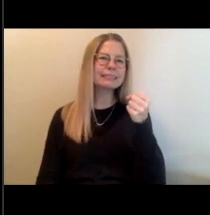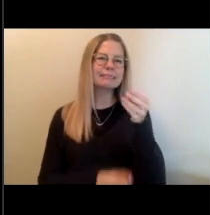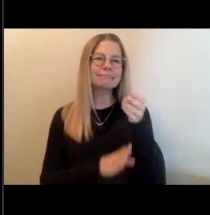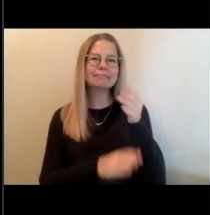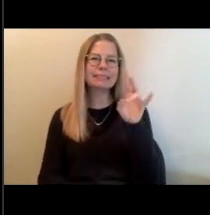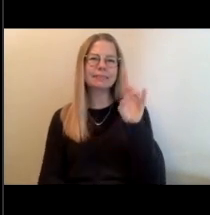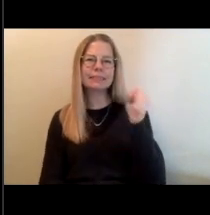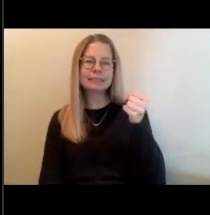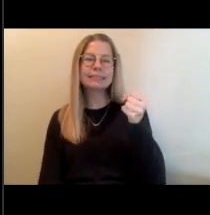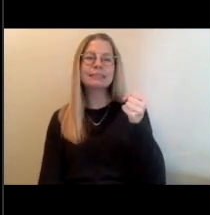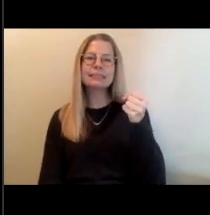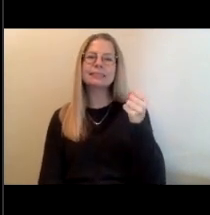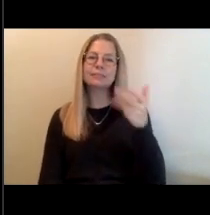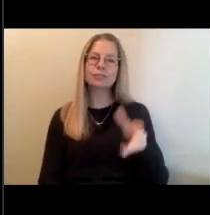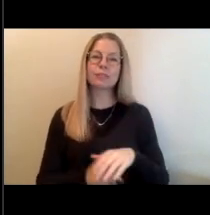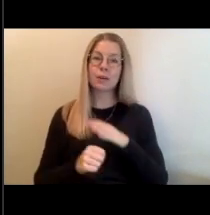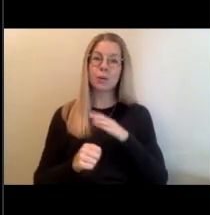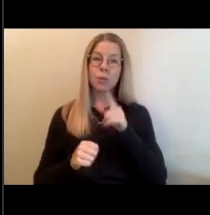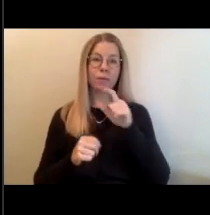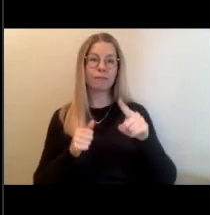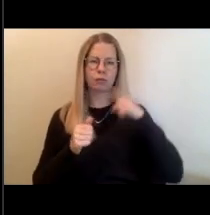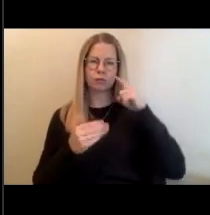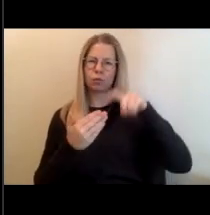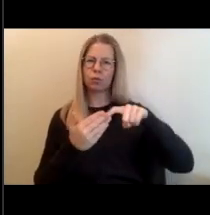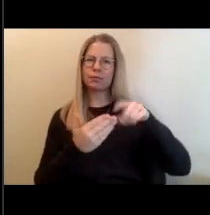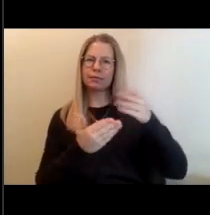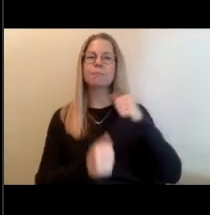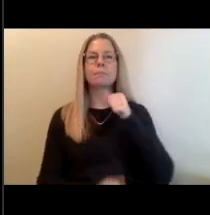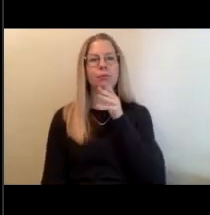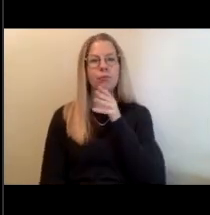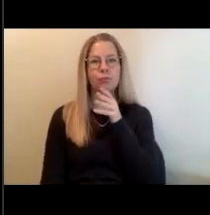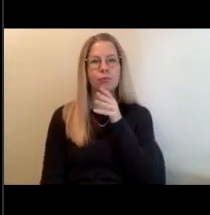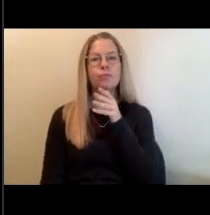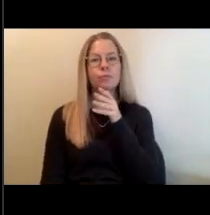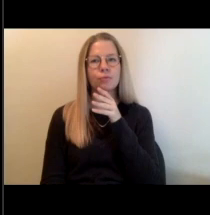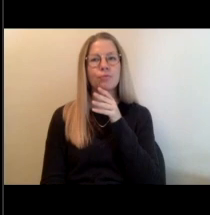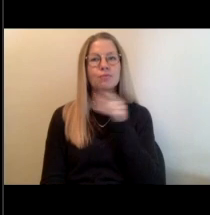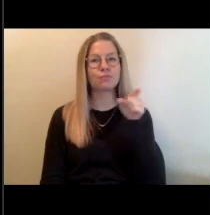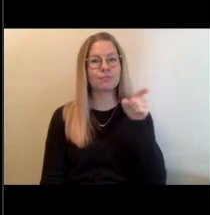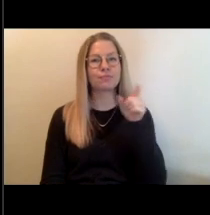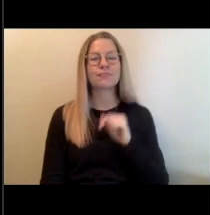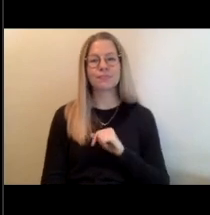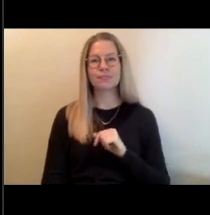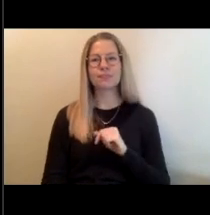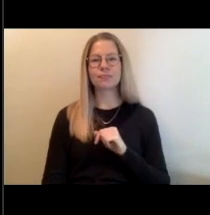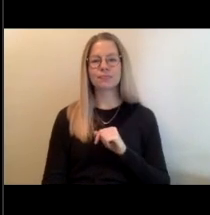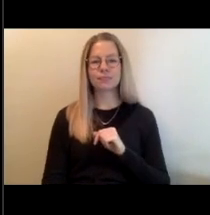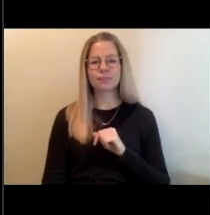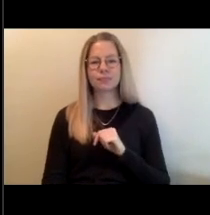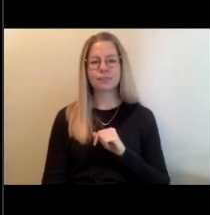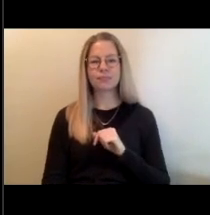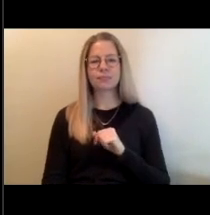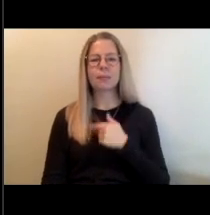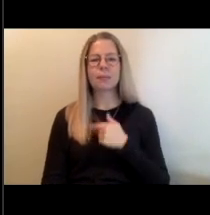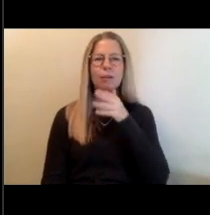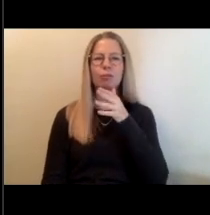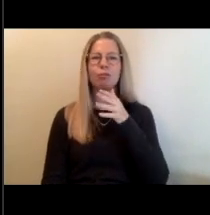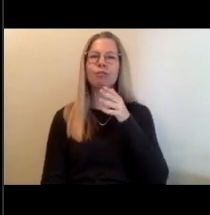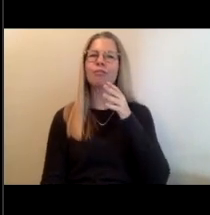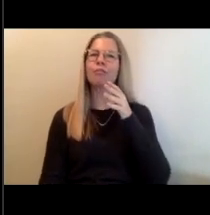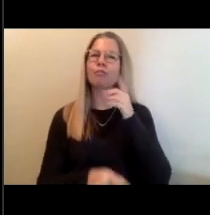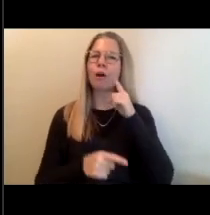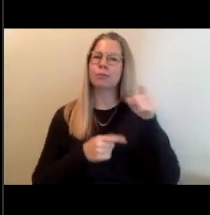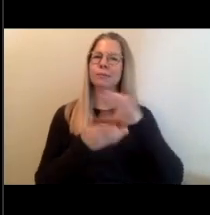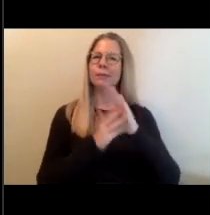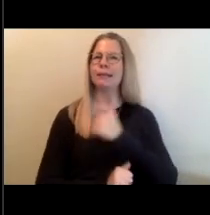to notice was my mother, who just thought he was getting lazy. But in fact, she was right. There were errors being made. So what